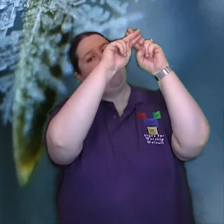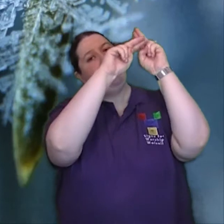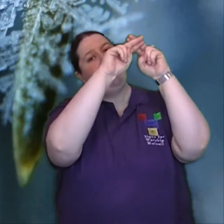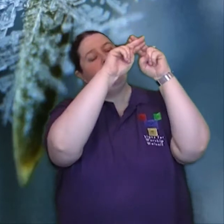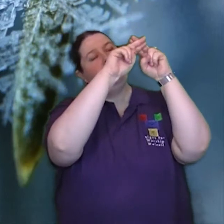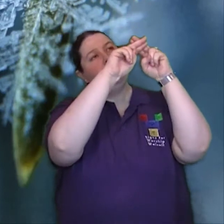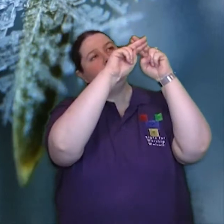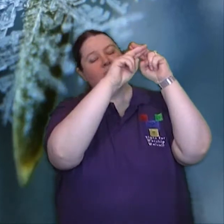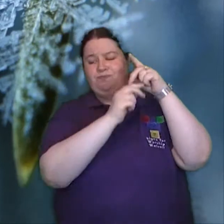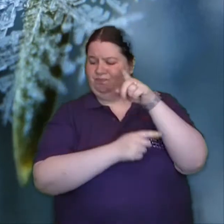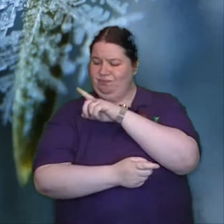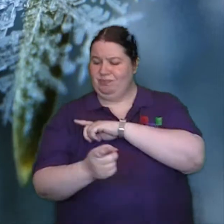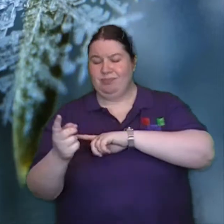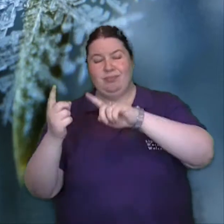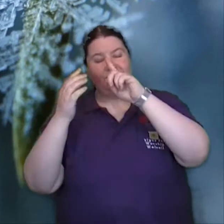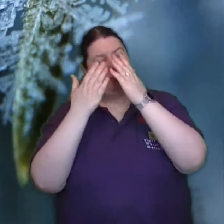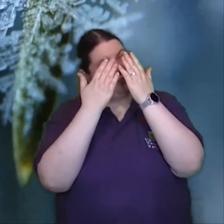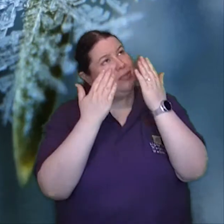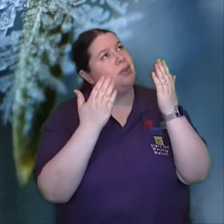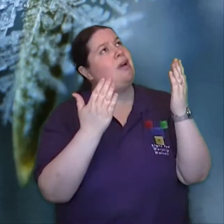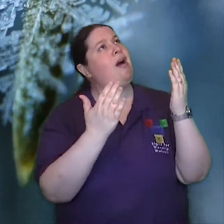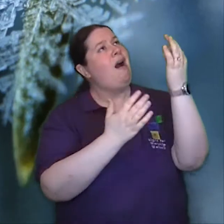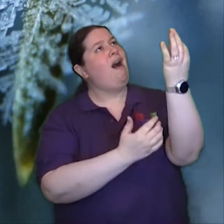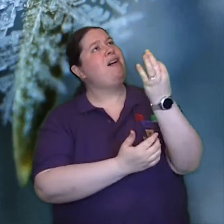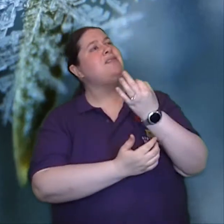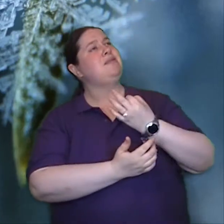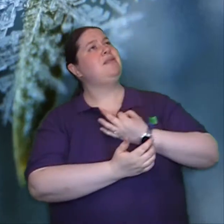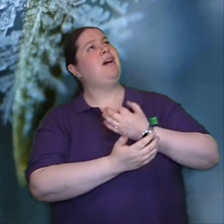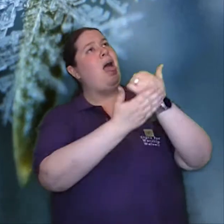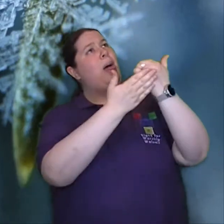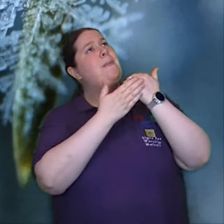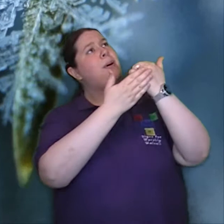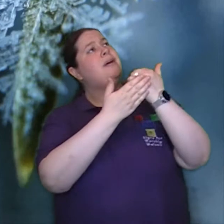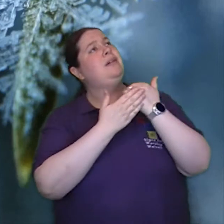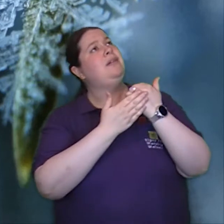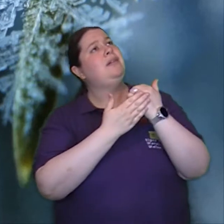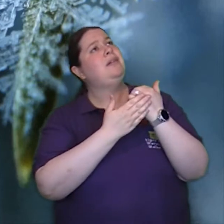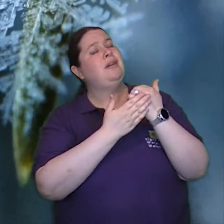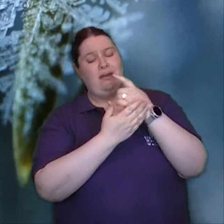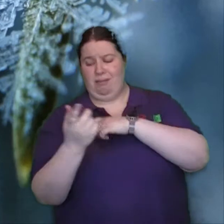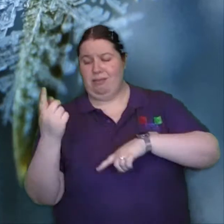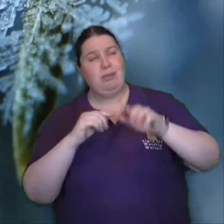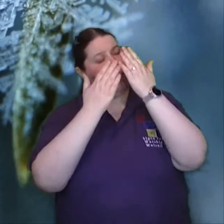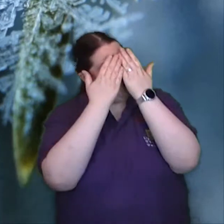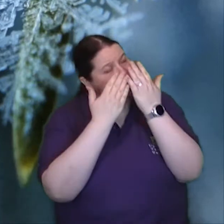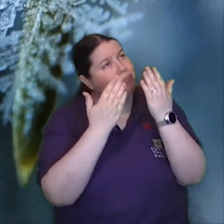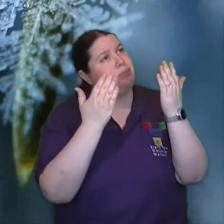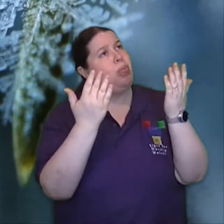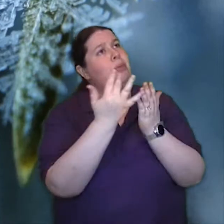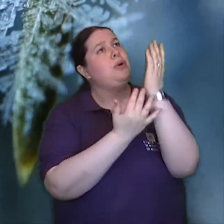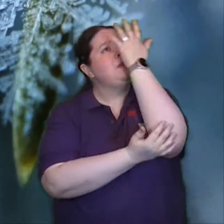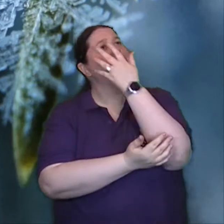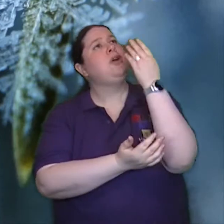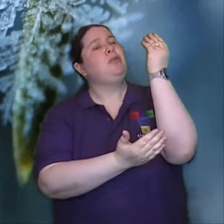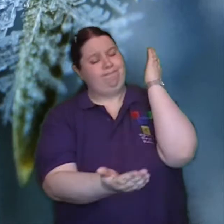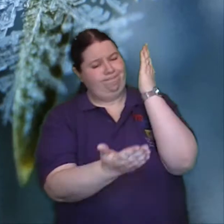Our God and Heavenly Father, we bring ourselves before you and ask you to help us to worship you in